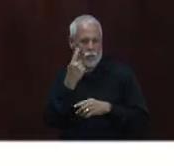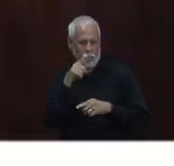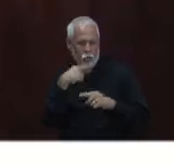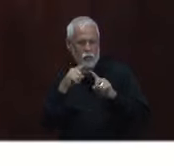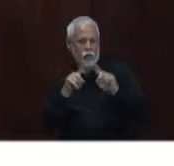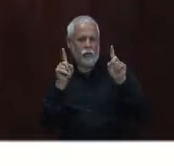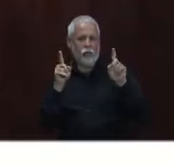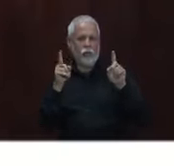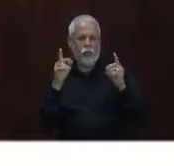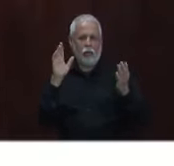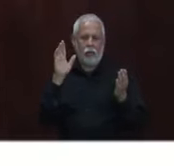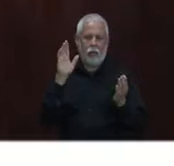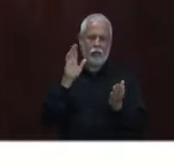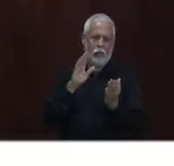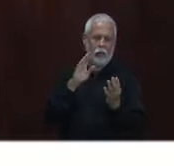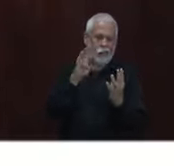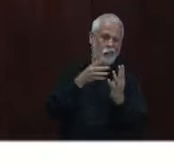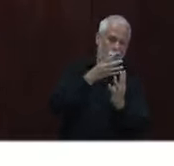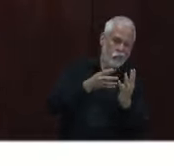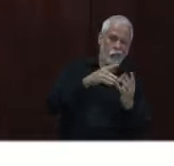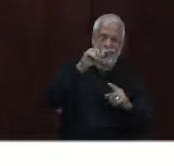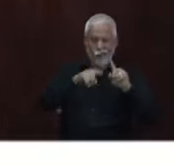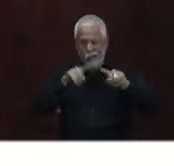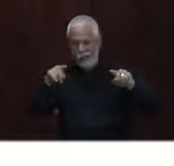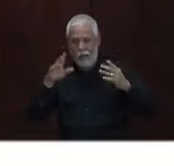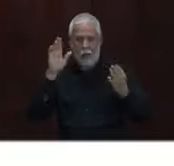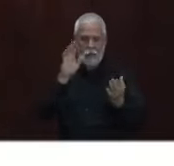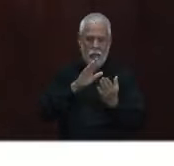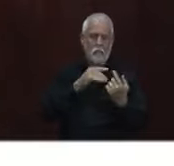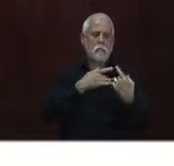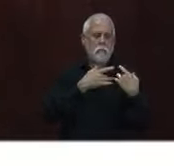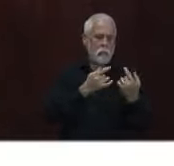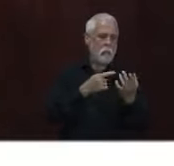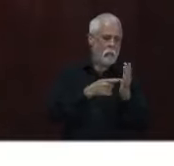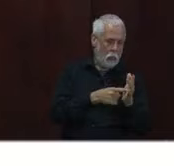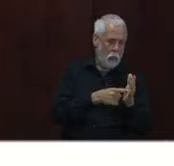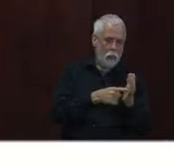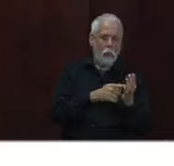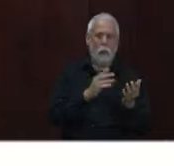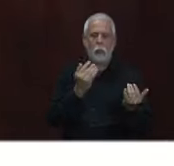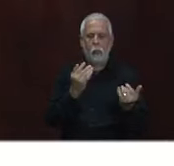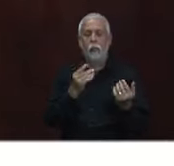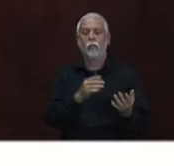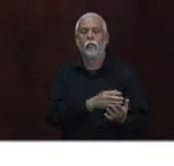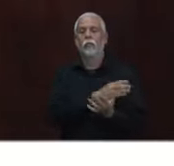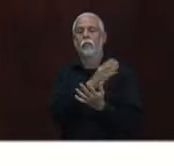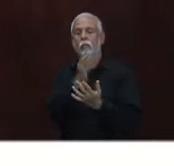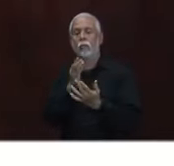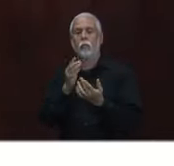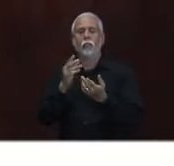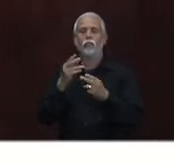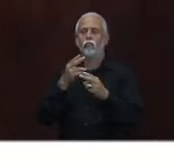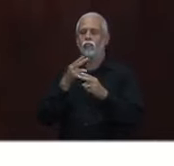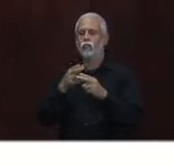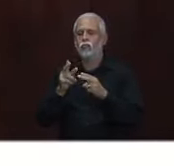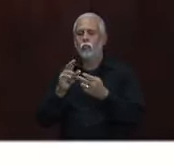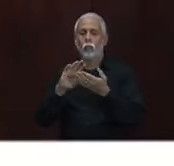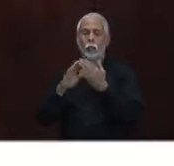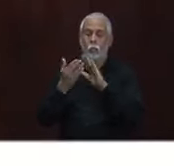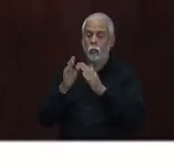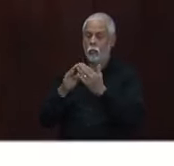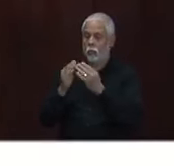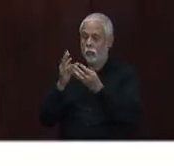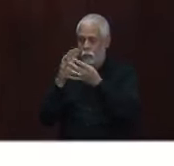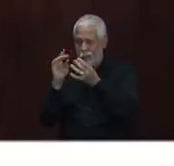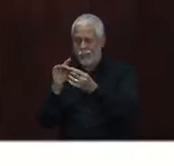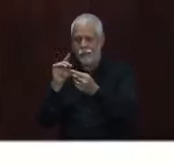today with less of the charts and graphs that we've been traditionally showing you. Then go into a community message